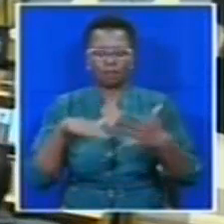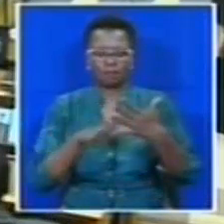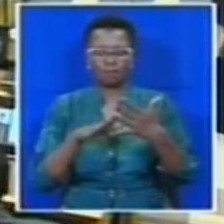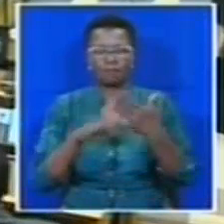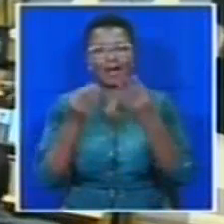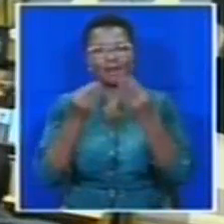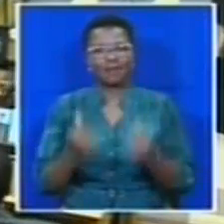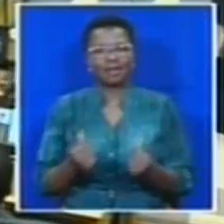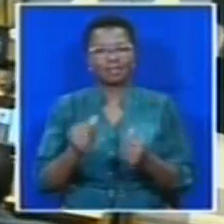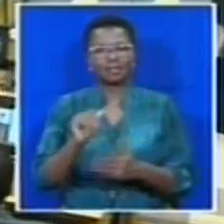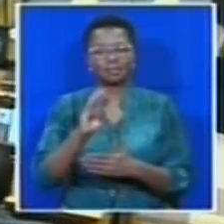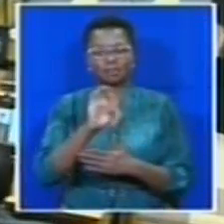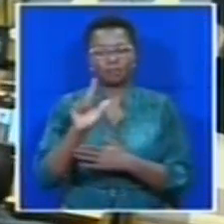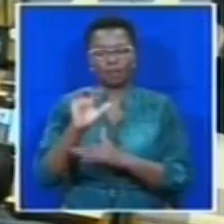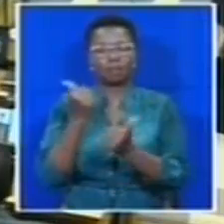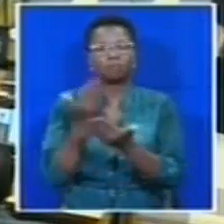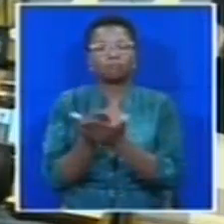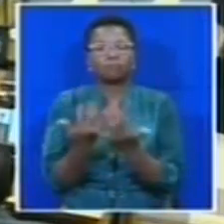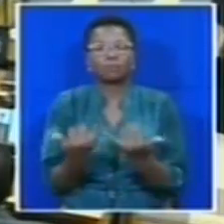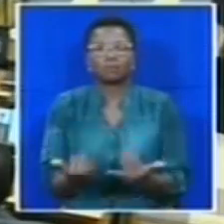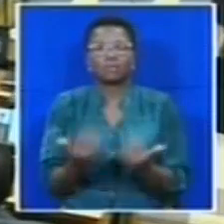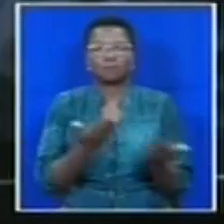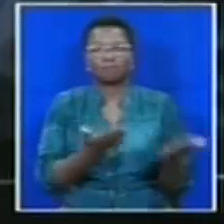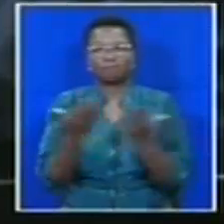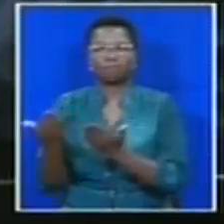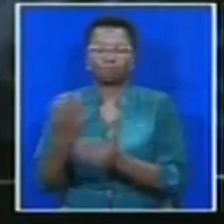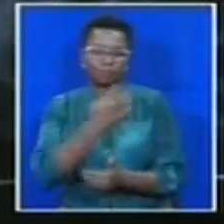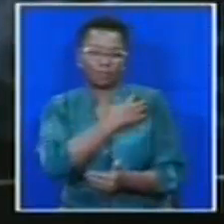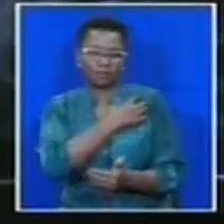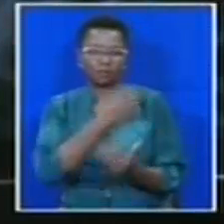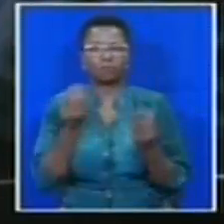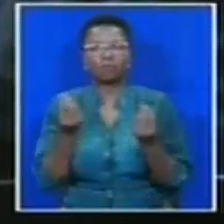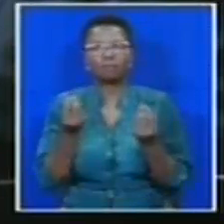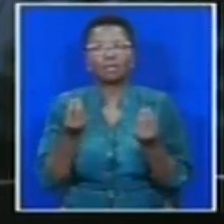bill. I now recognize the Honorable Minister of Finance.